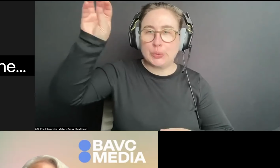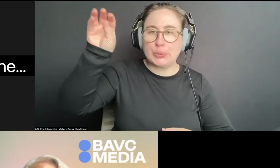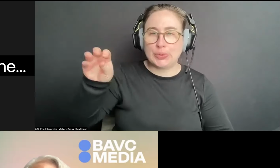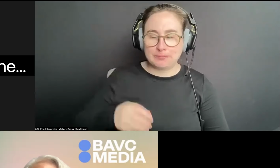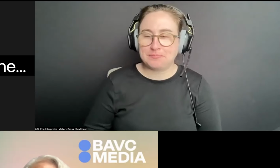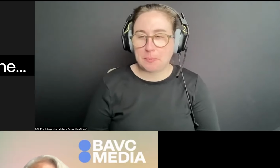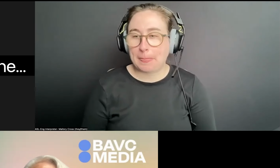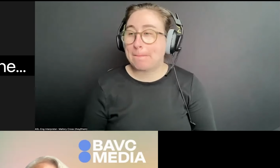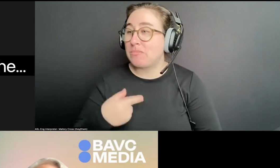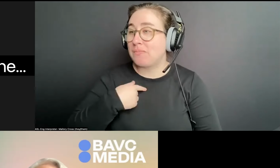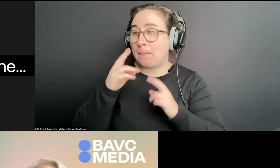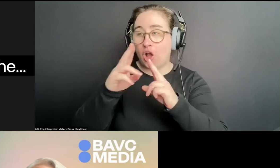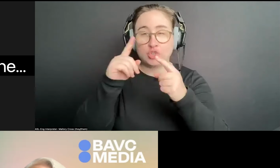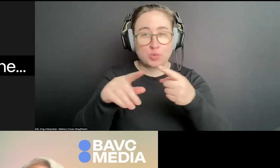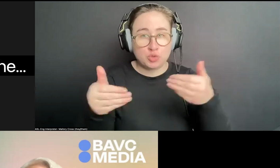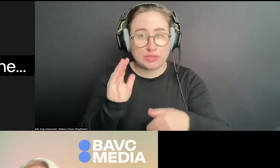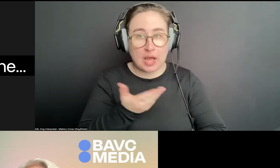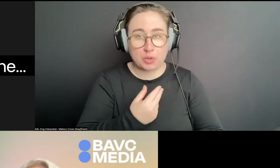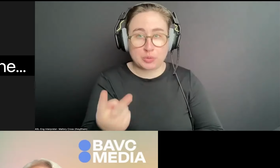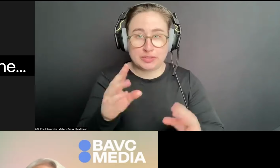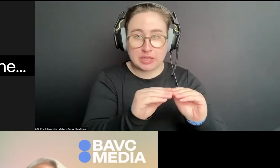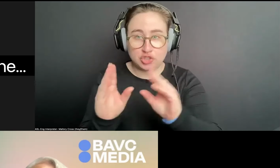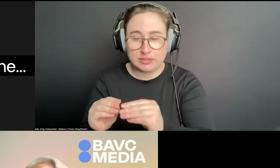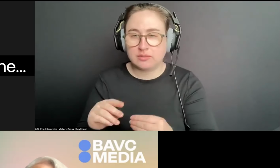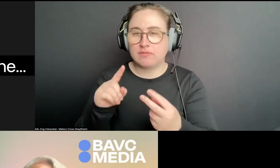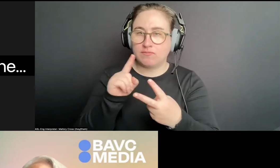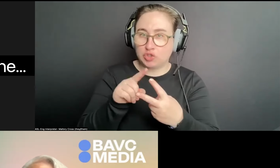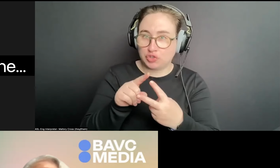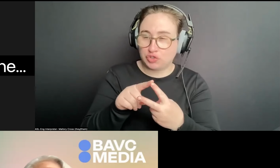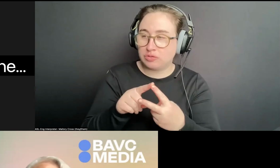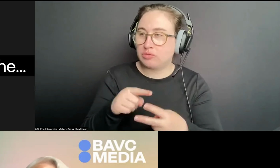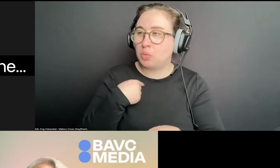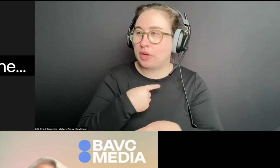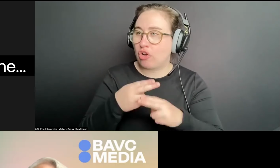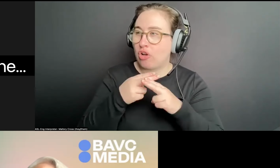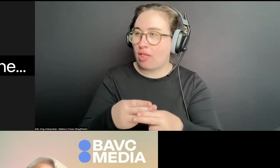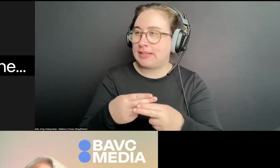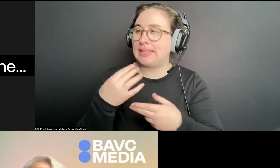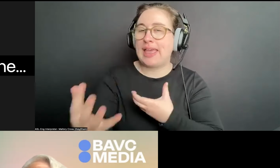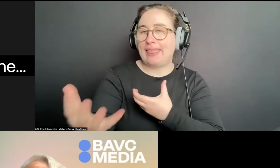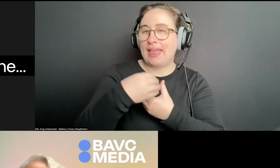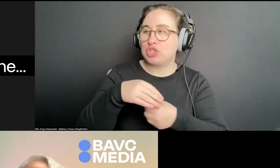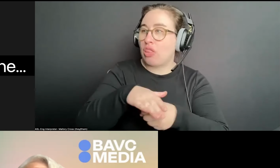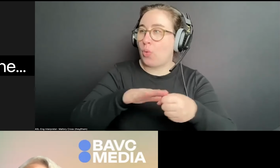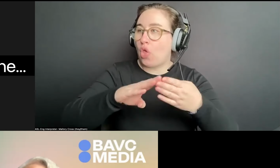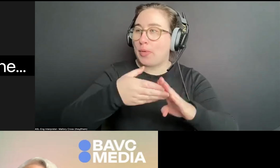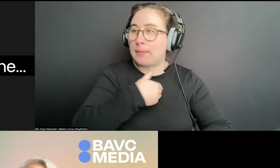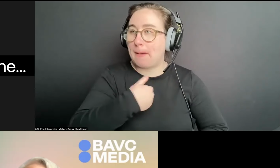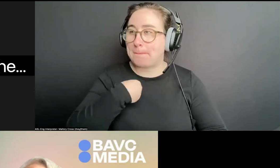two sessions. And the first session, we are calling Engaging Local Community